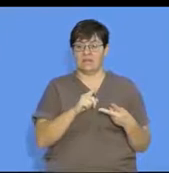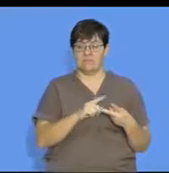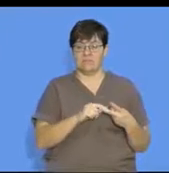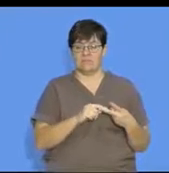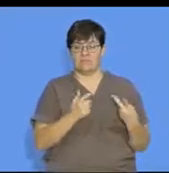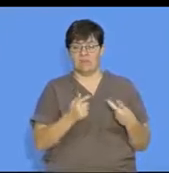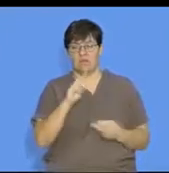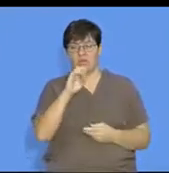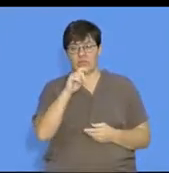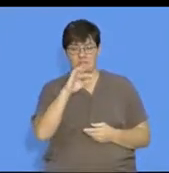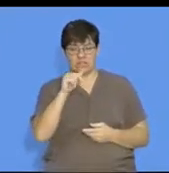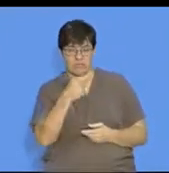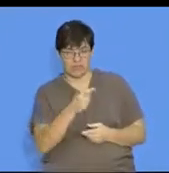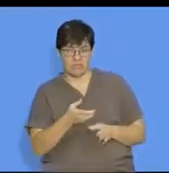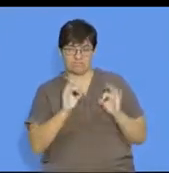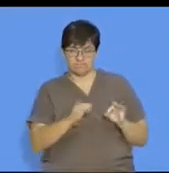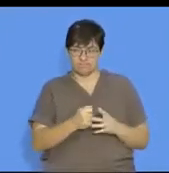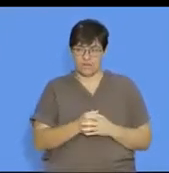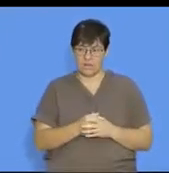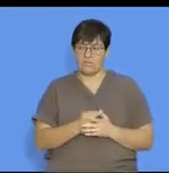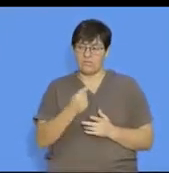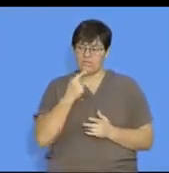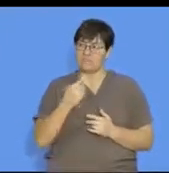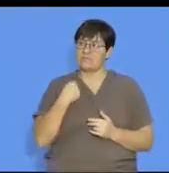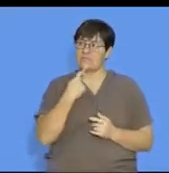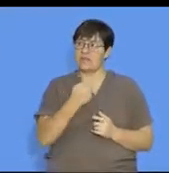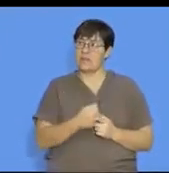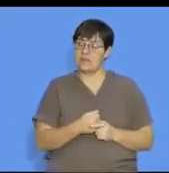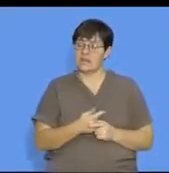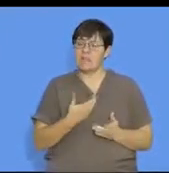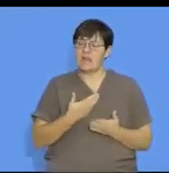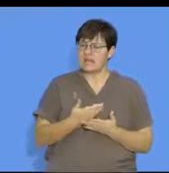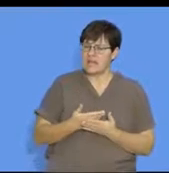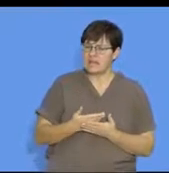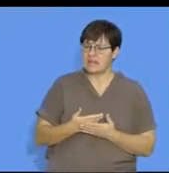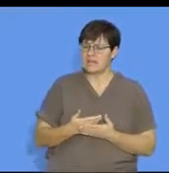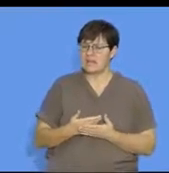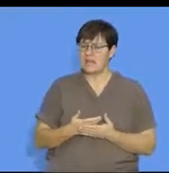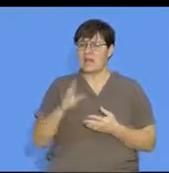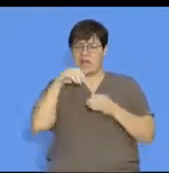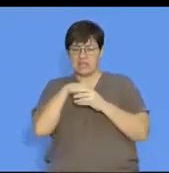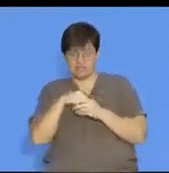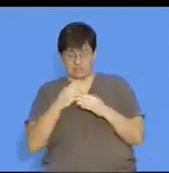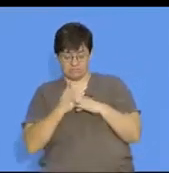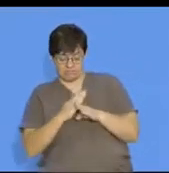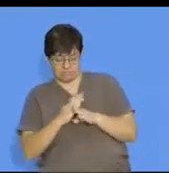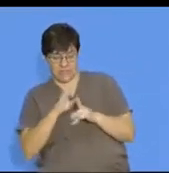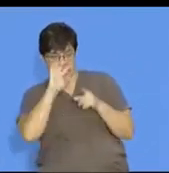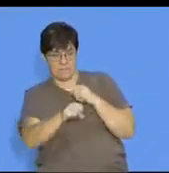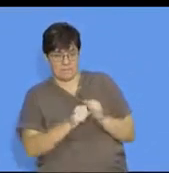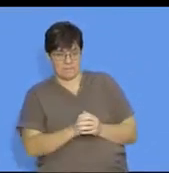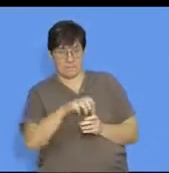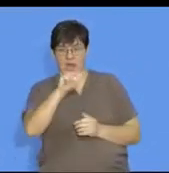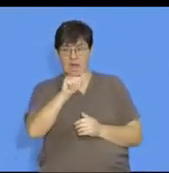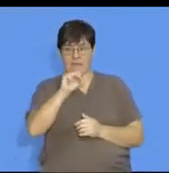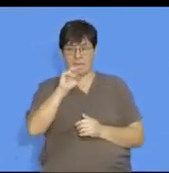voltage, I think it's proper that we can safely say that you can be able to determine its internal resistance. An